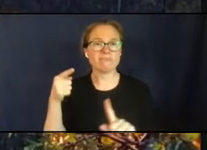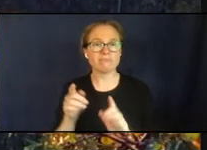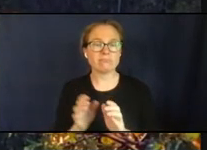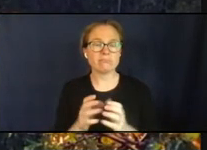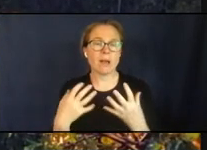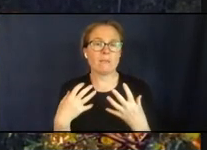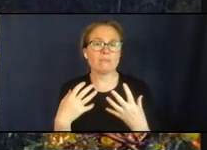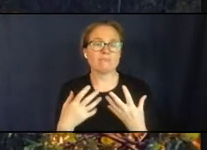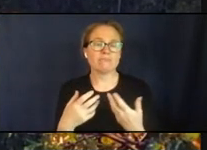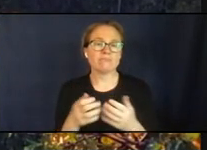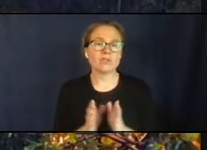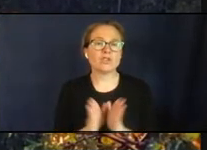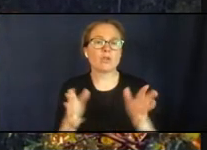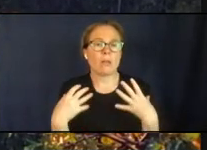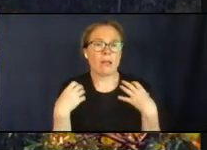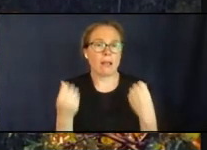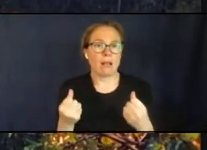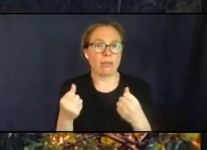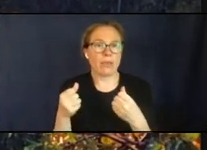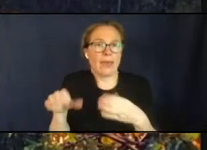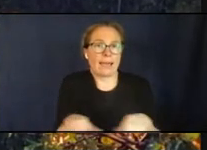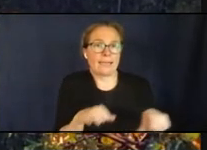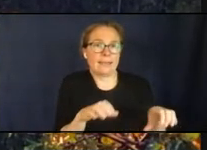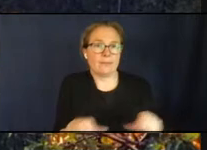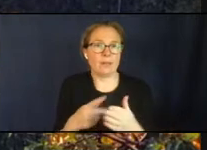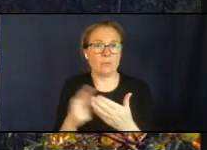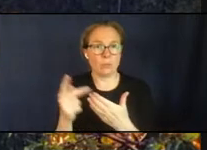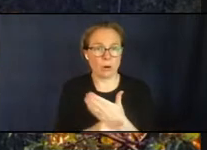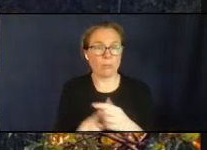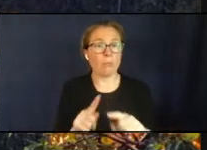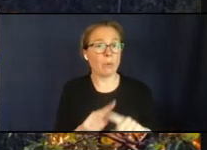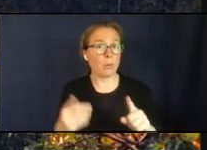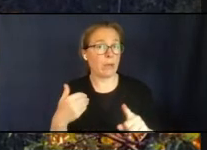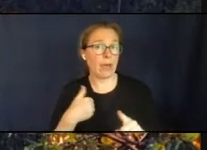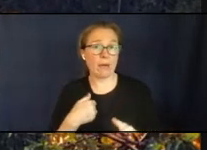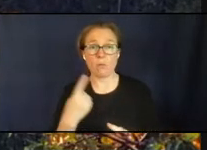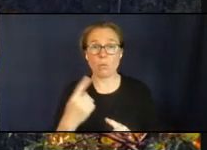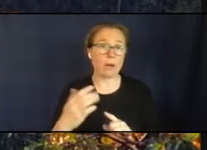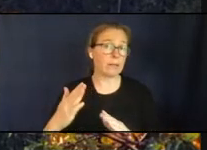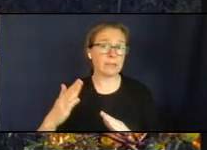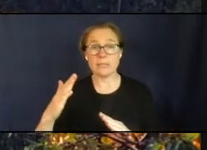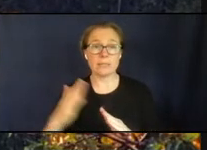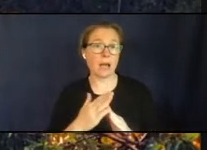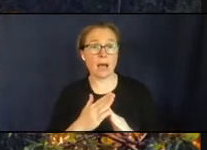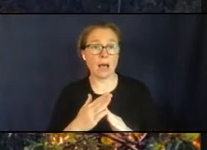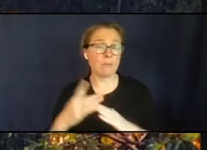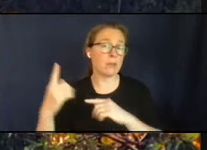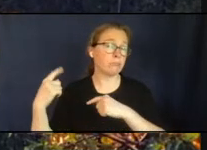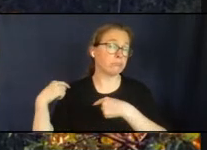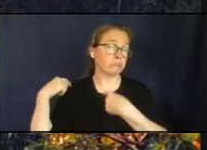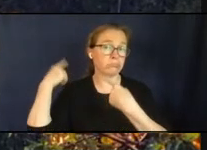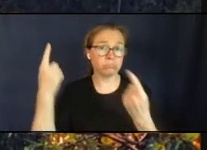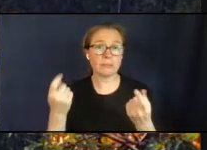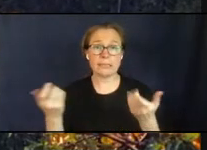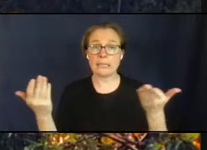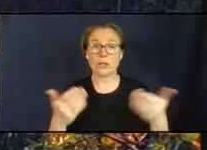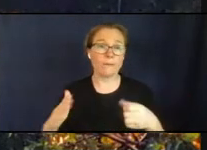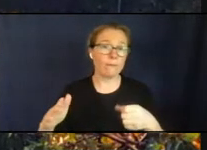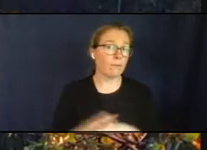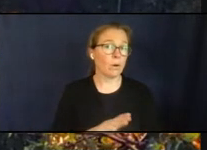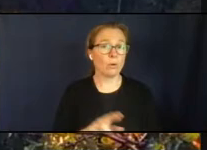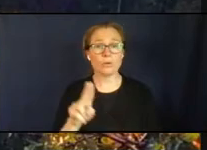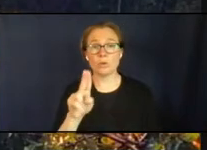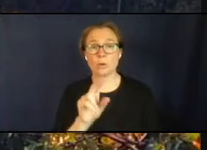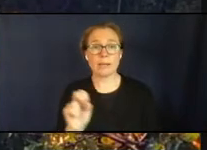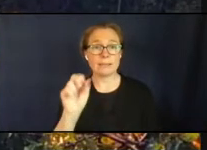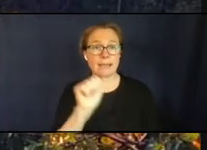activity. But we have one of the top ones and the longest living in the entire United States. So we've got some really good